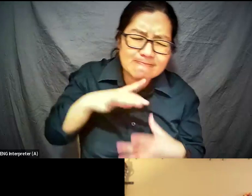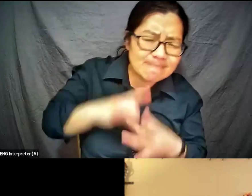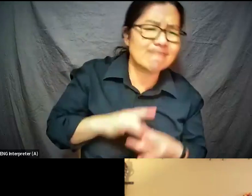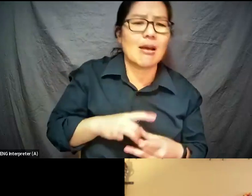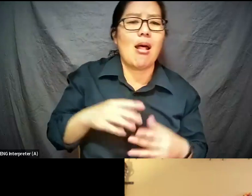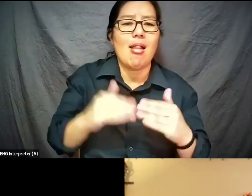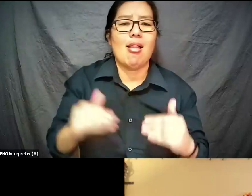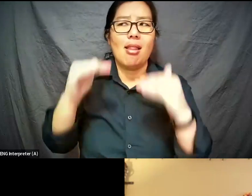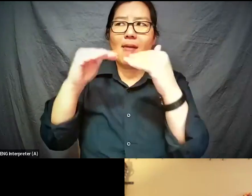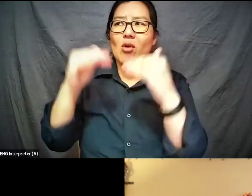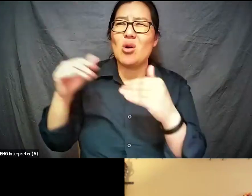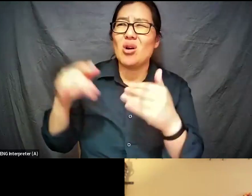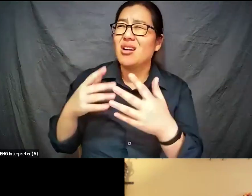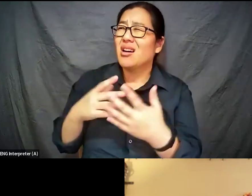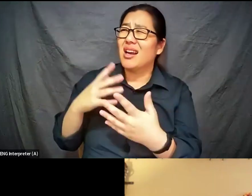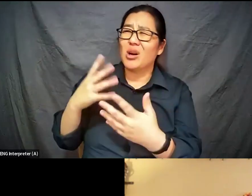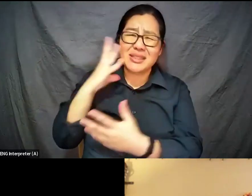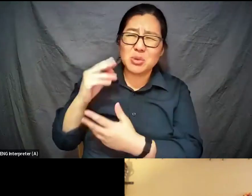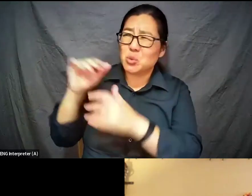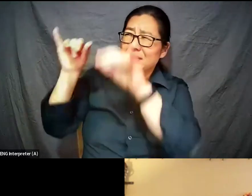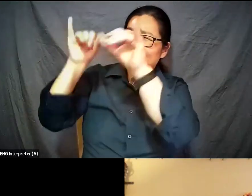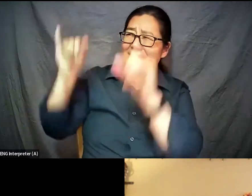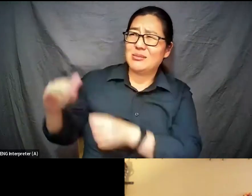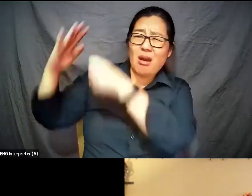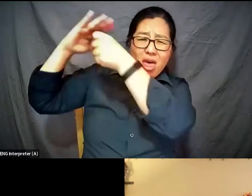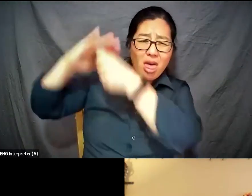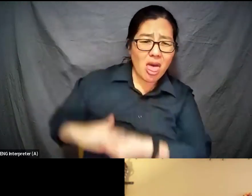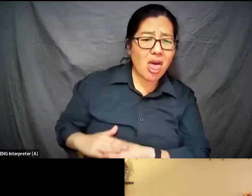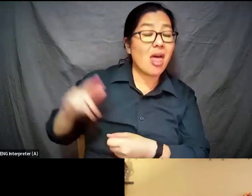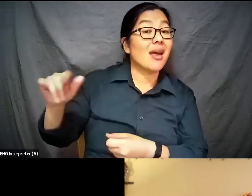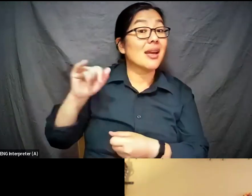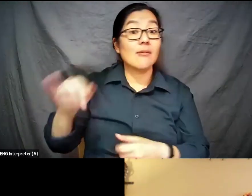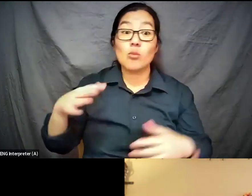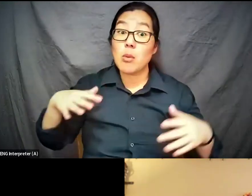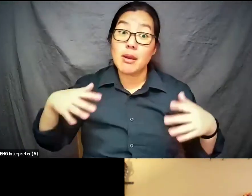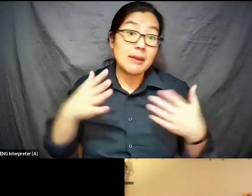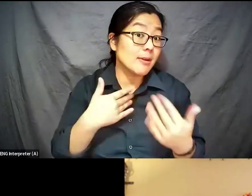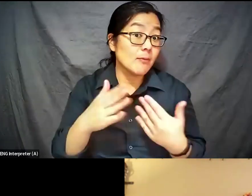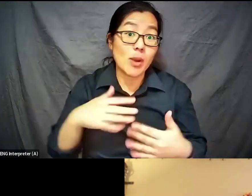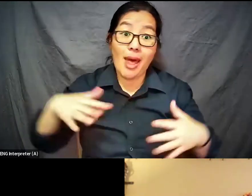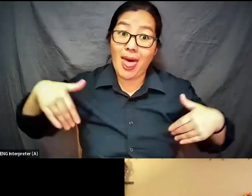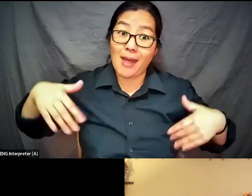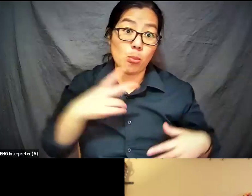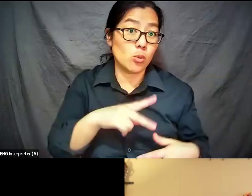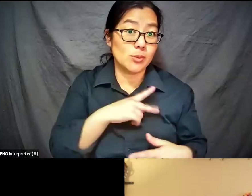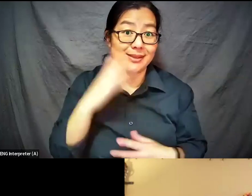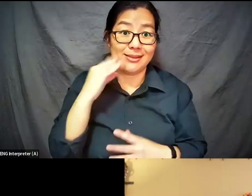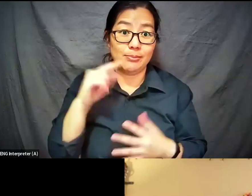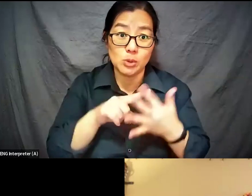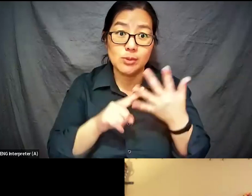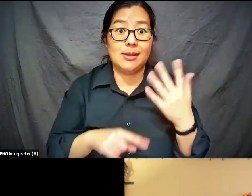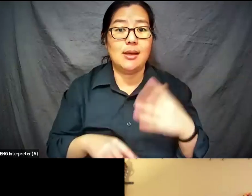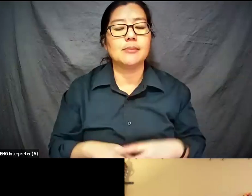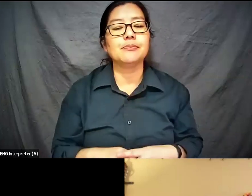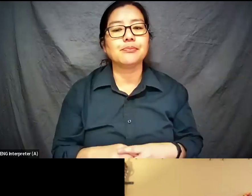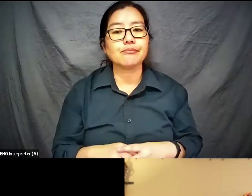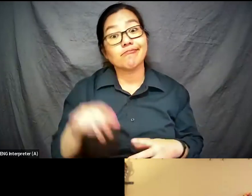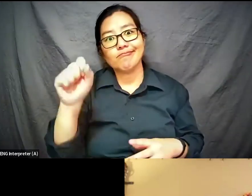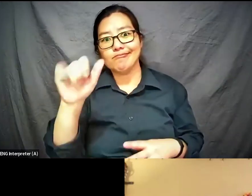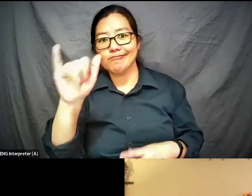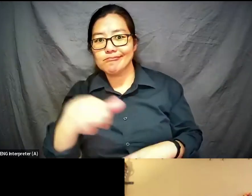said about like sidestepping gatekeepers who control whose stories are allowed to